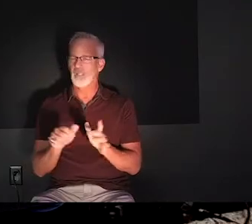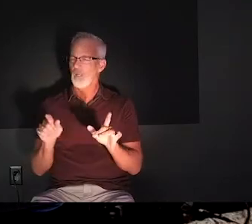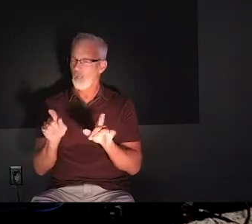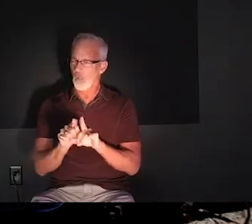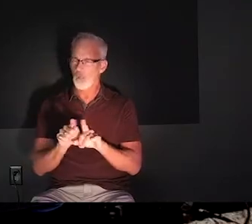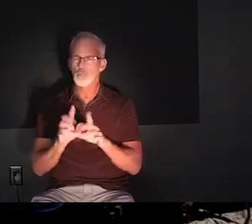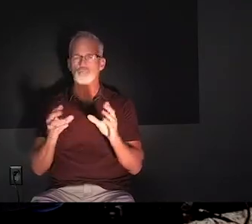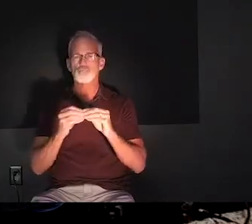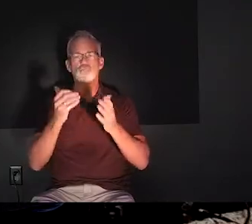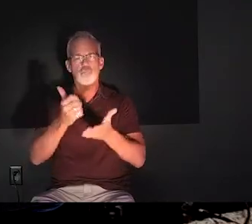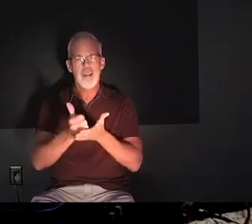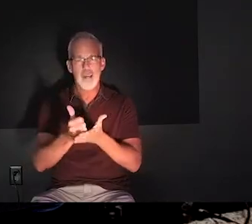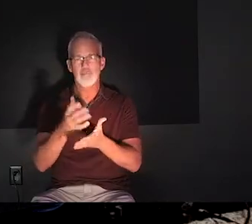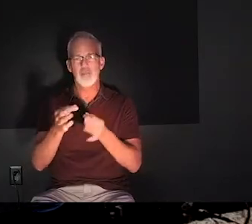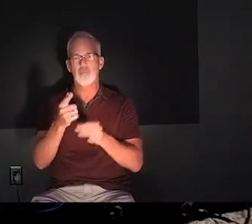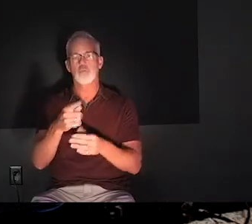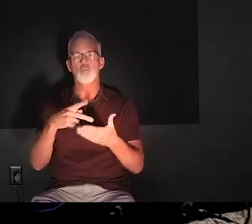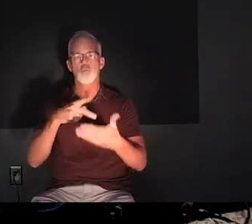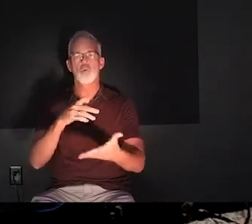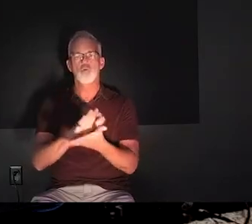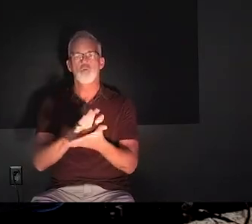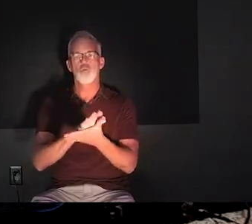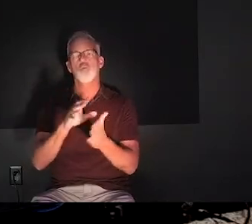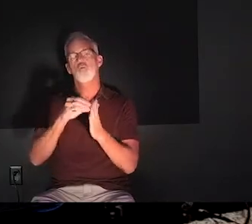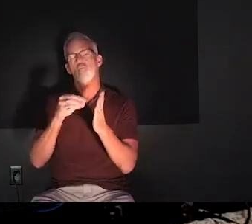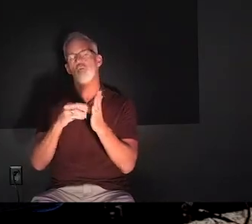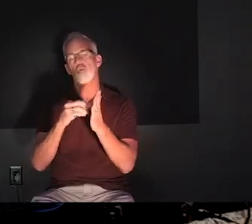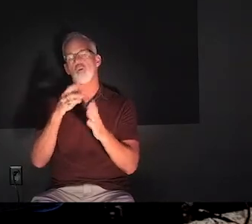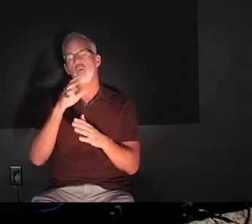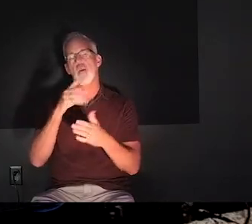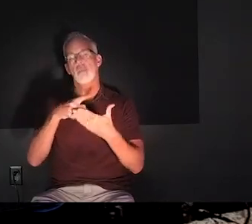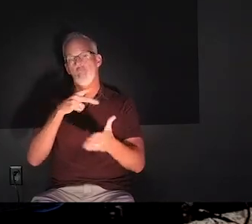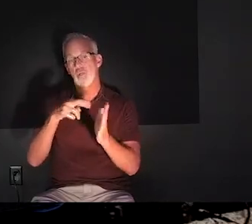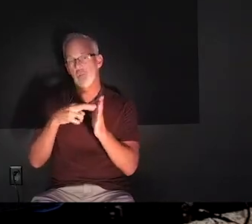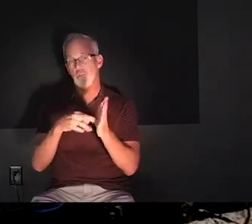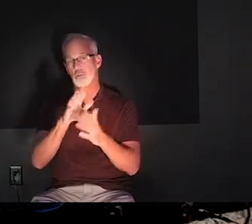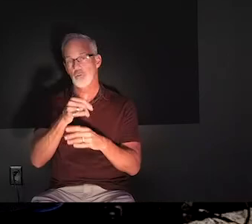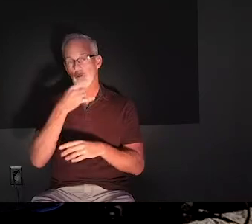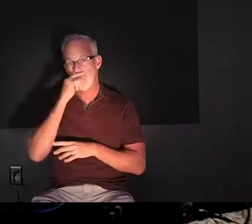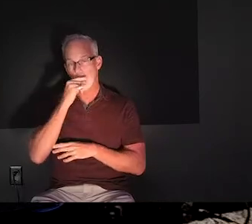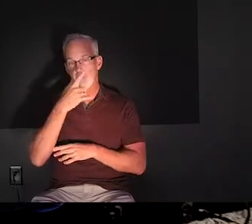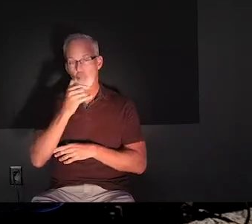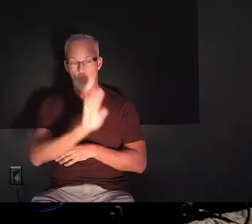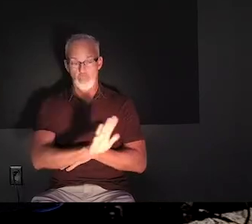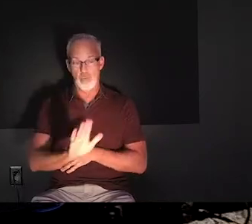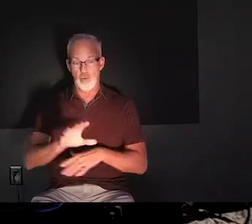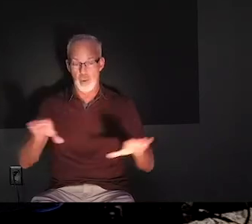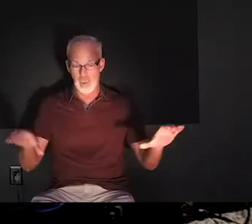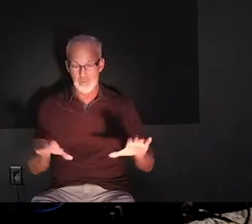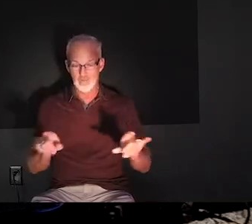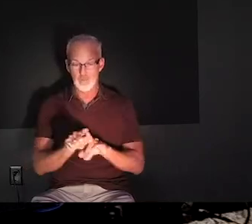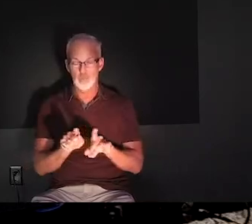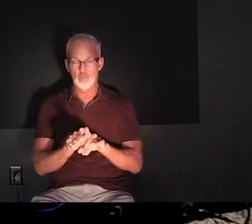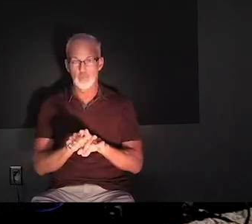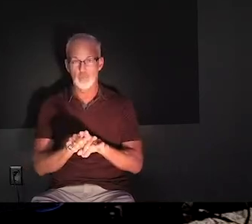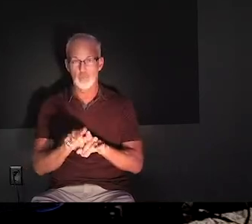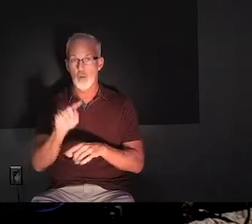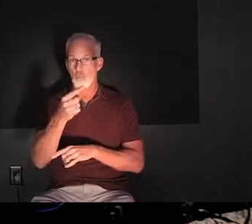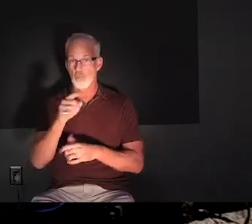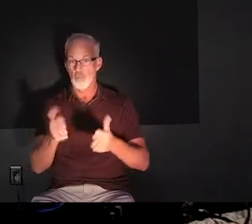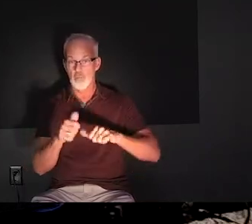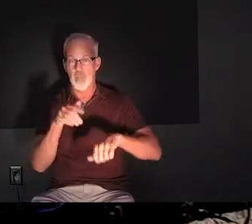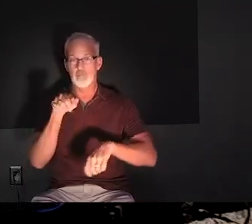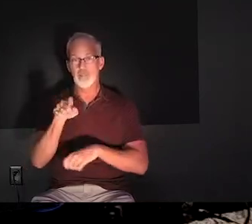tremendously helpful if you will pre-register your kids for their activities as well. You can do all of this from